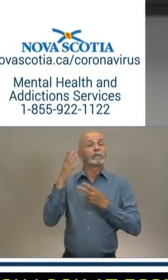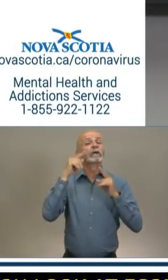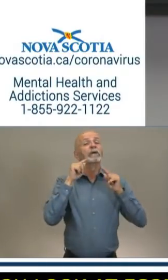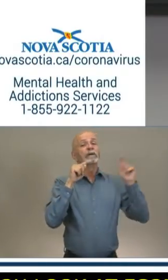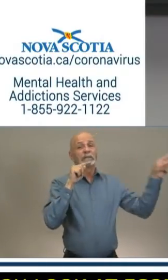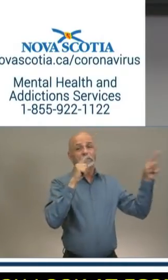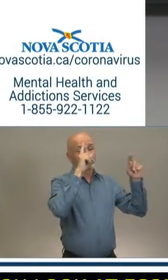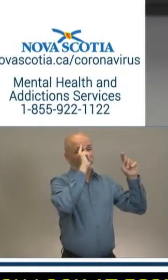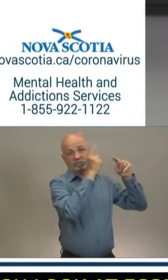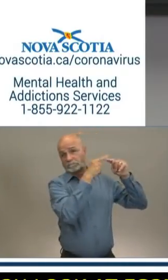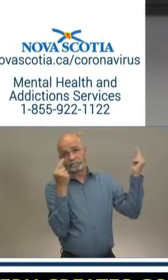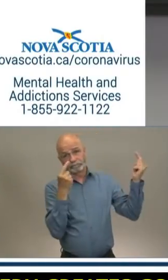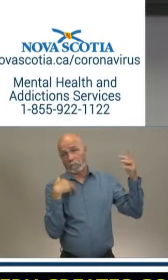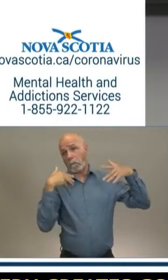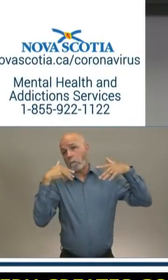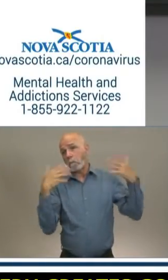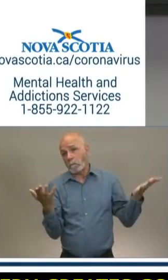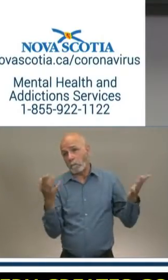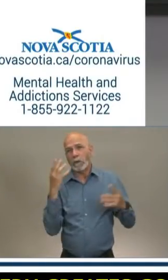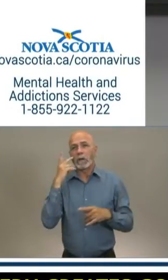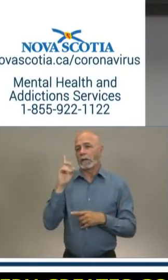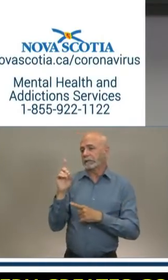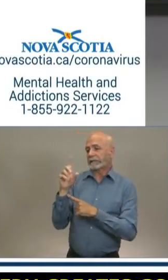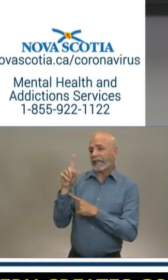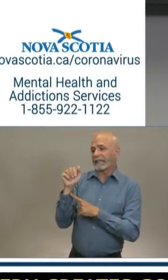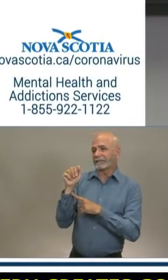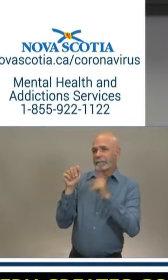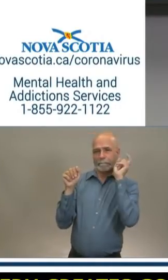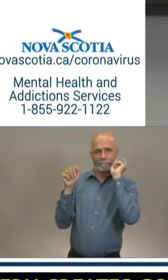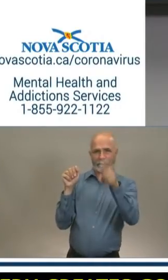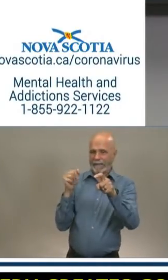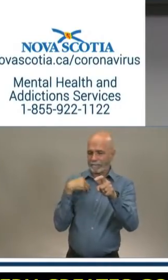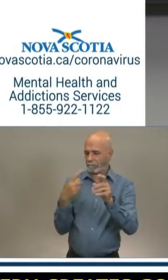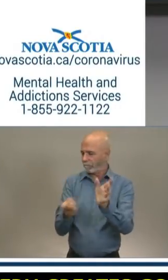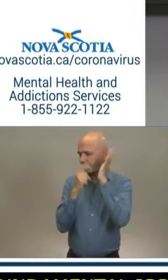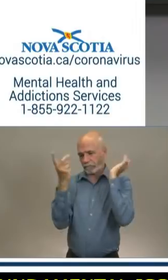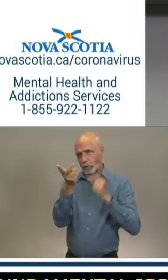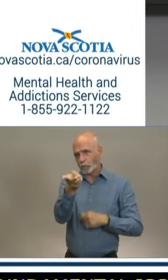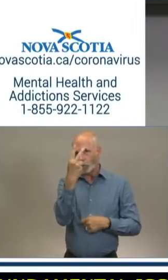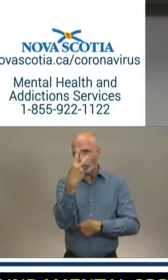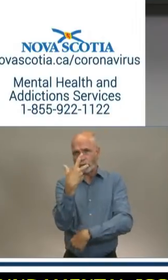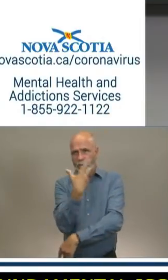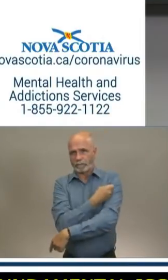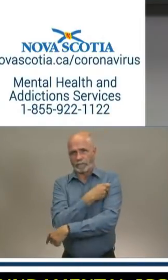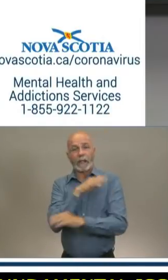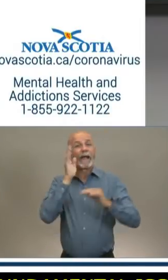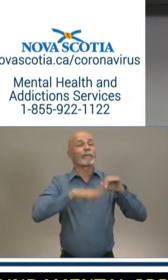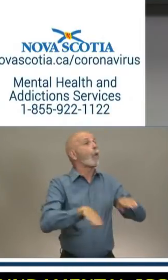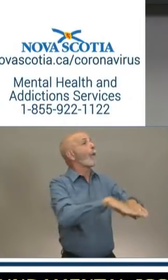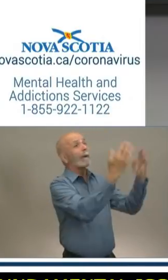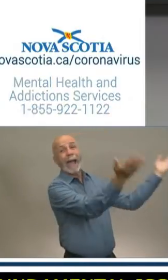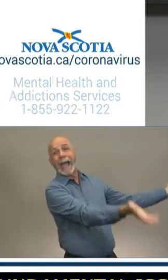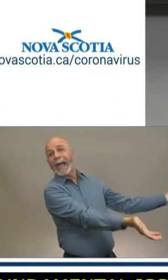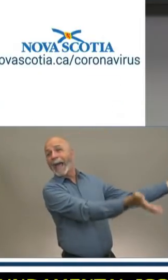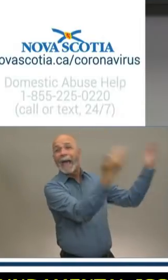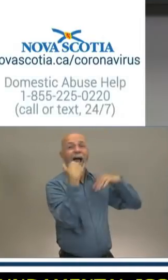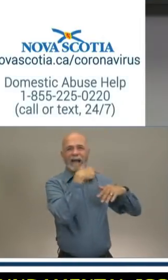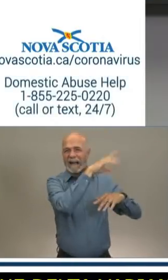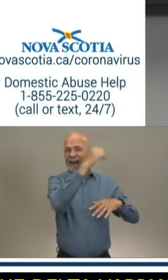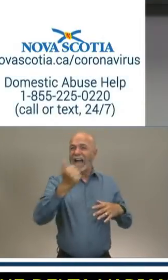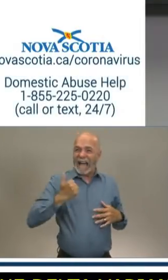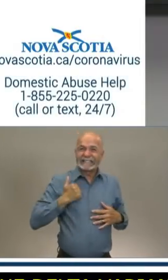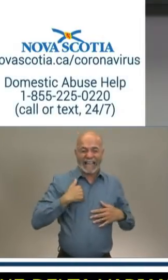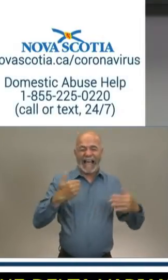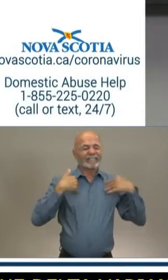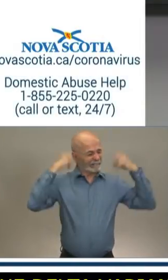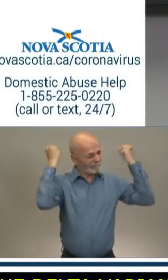2 doses of vaccine to give you good protection, that to open up and to other parts of the country where there's much higher risk of somebody bringing in the